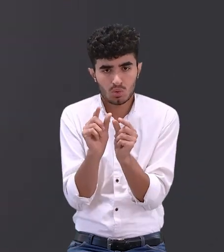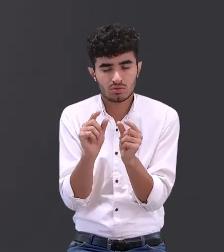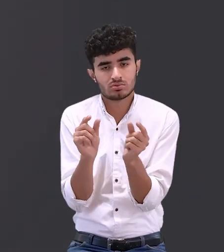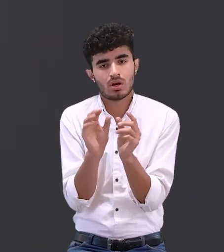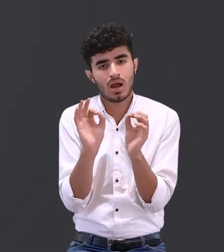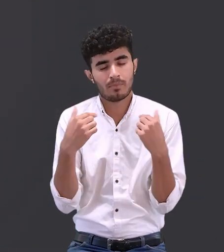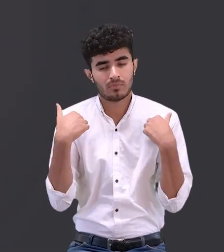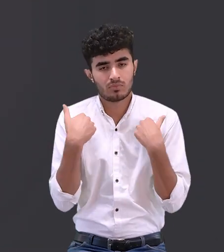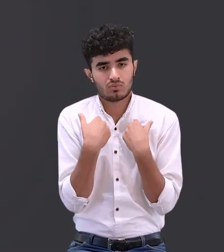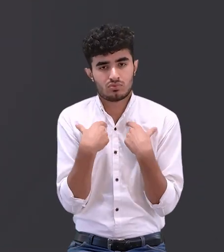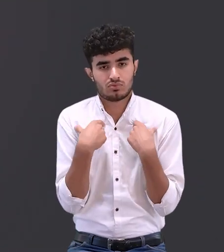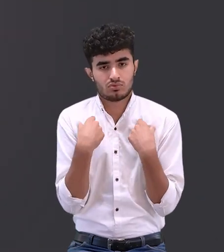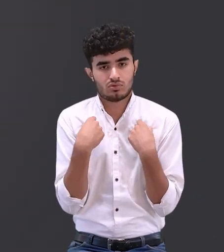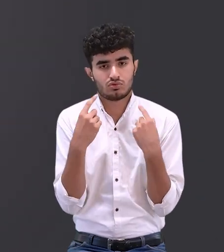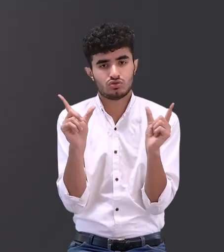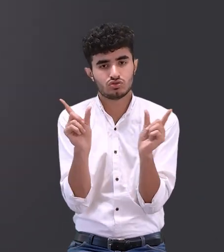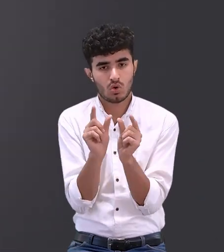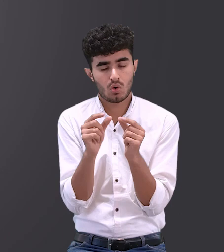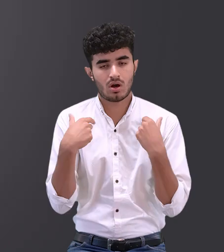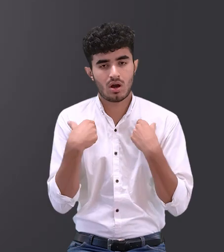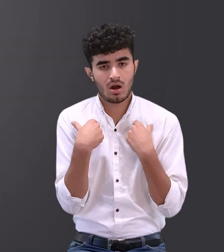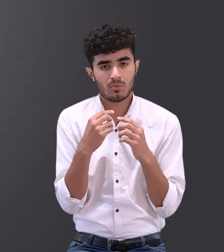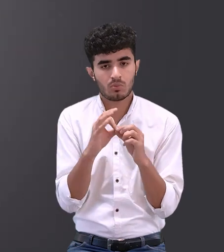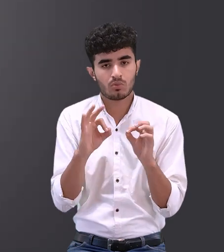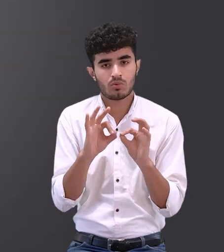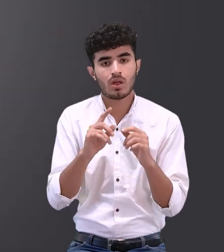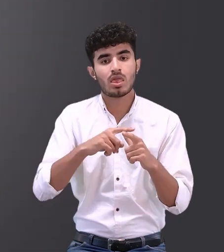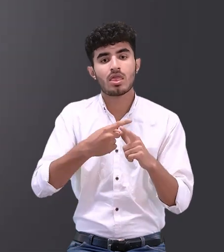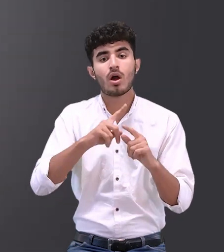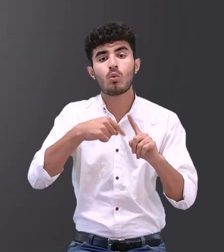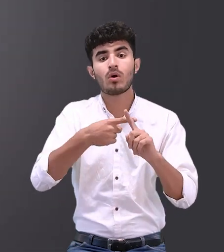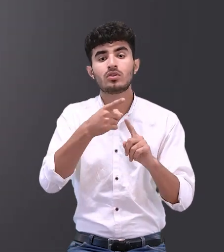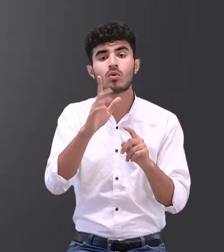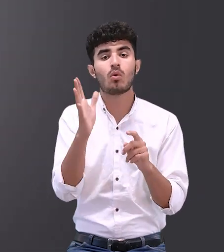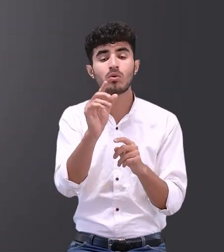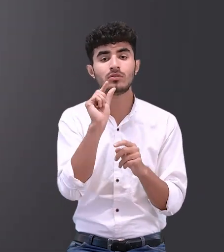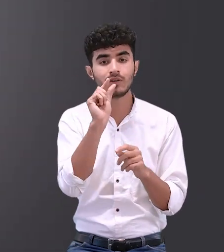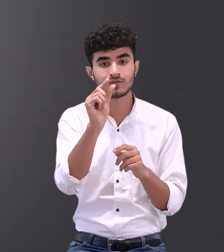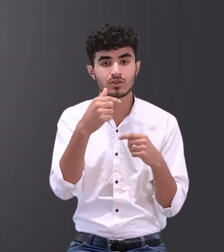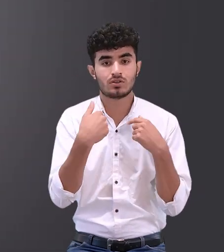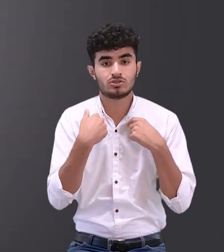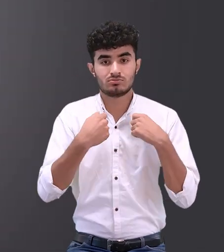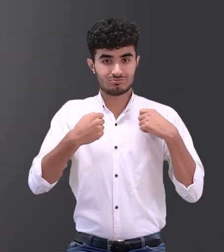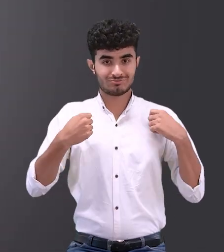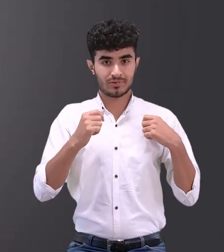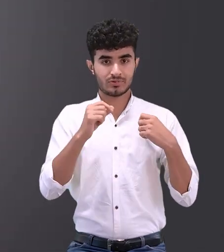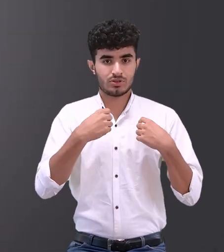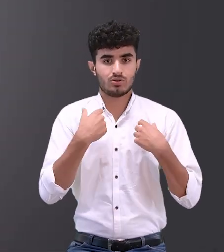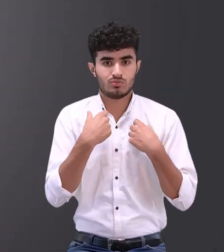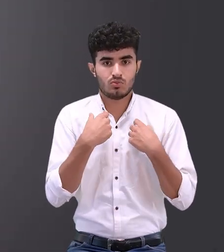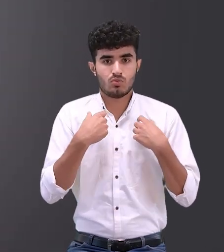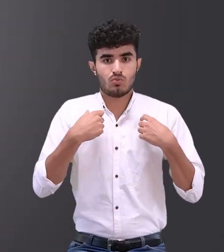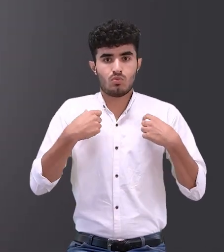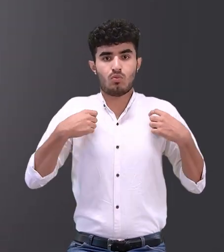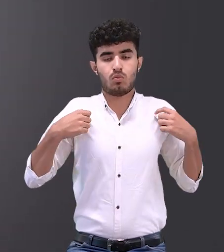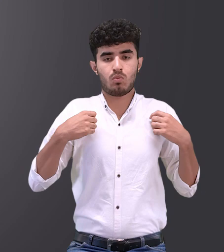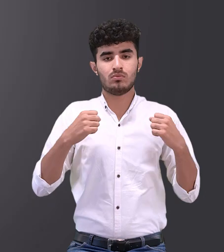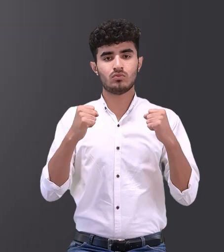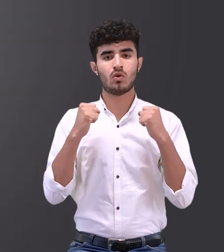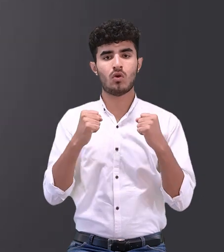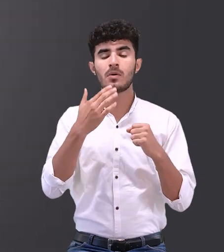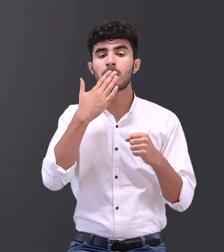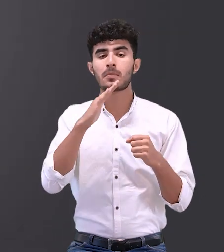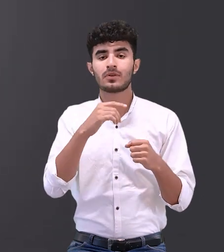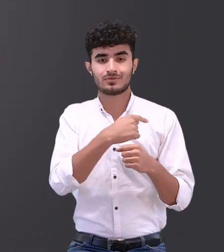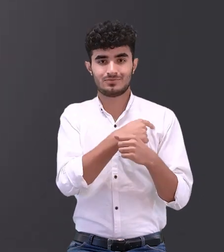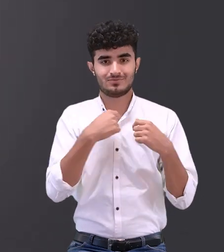to kind of sit upright, or you want to sit upright and breathe in, you find it very uncomfortable because those